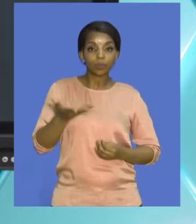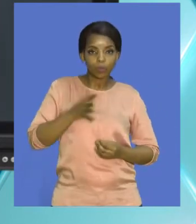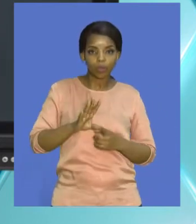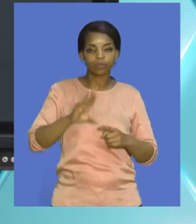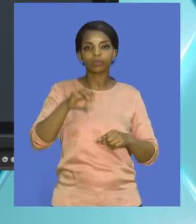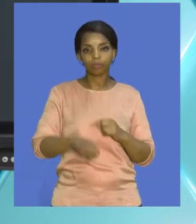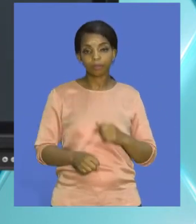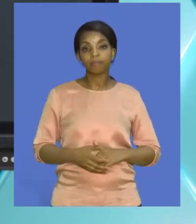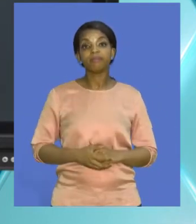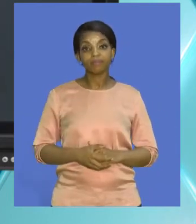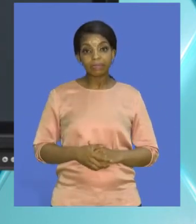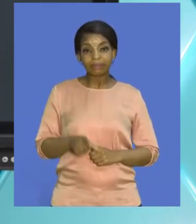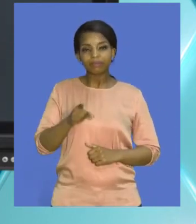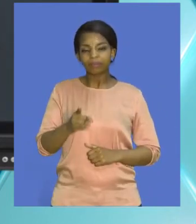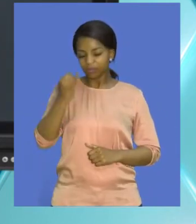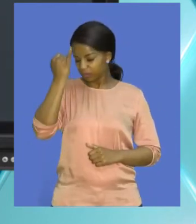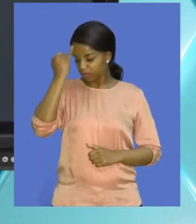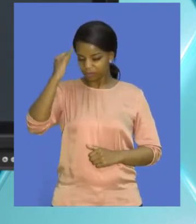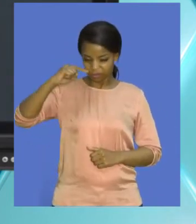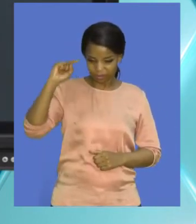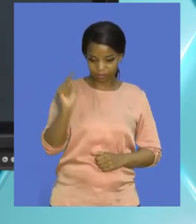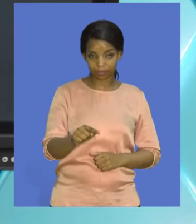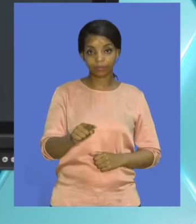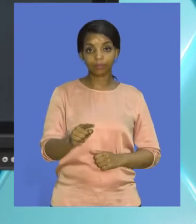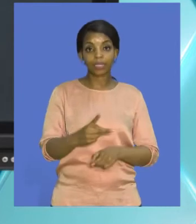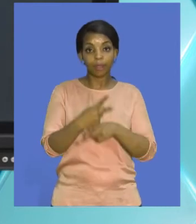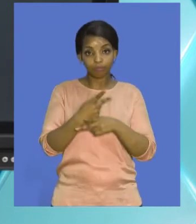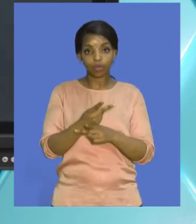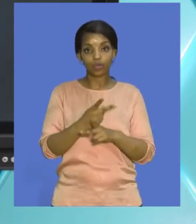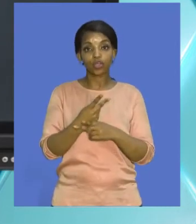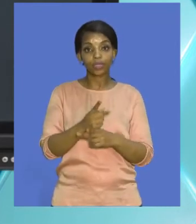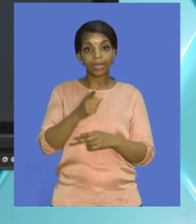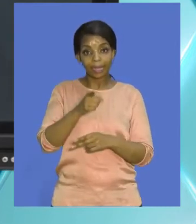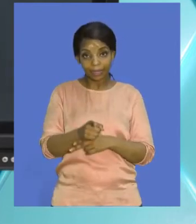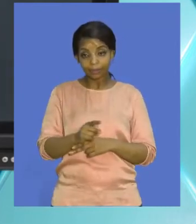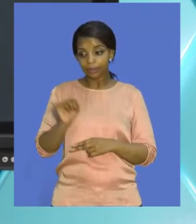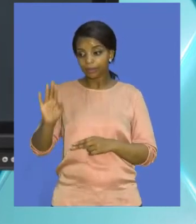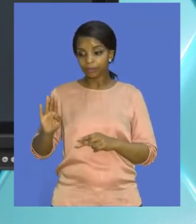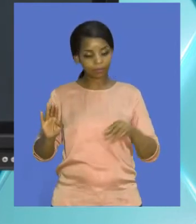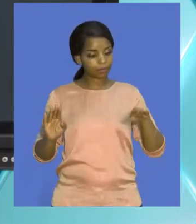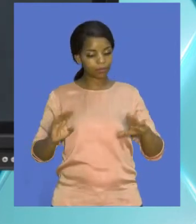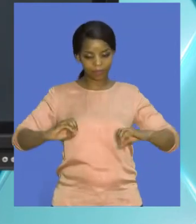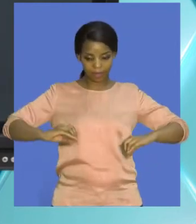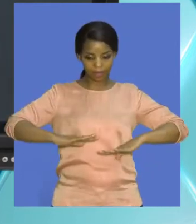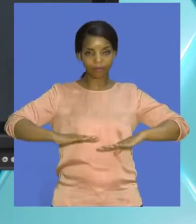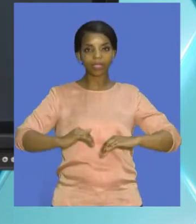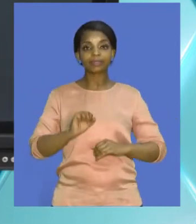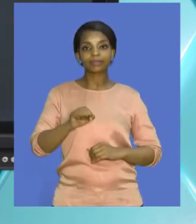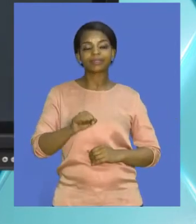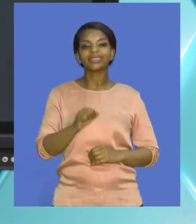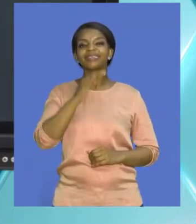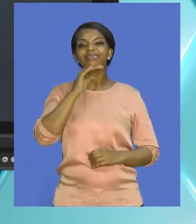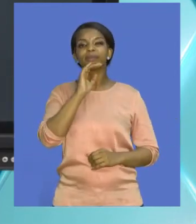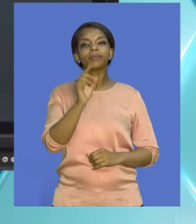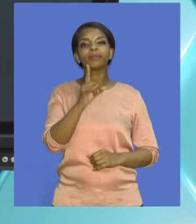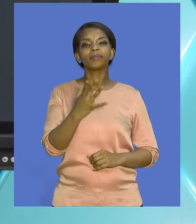the main idea. The product of the charges affects the magnitude of the electrostatic force. So in other words,